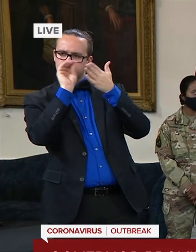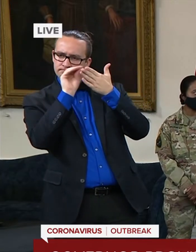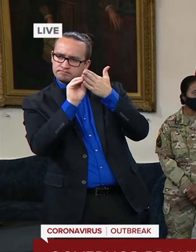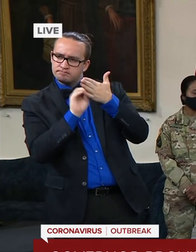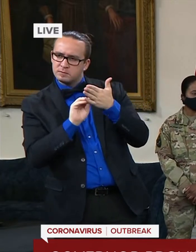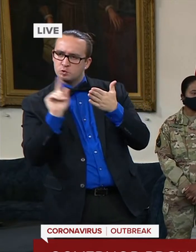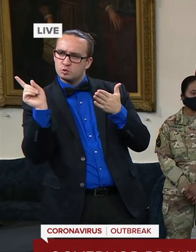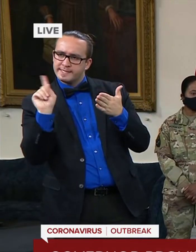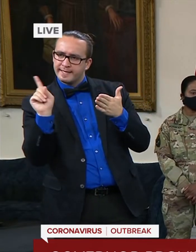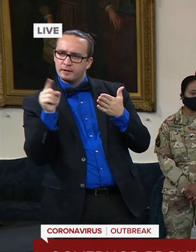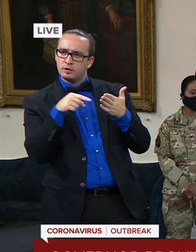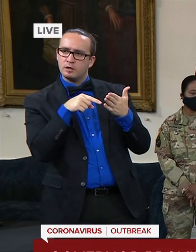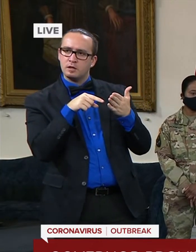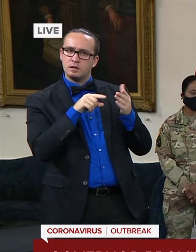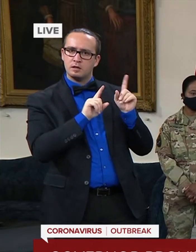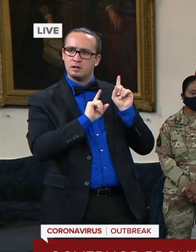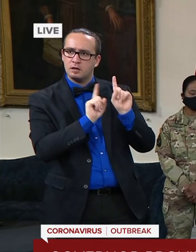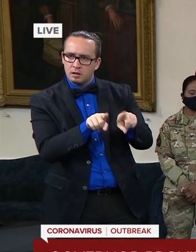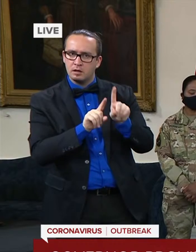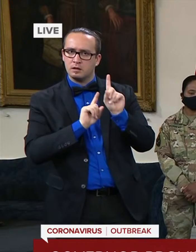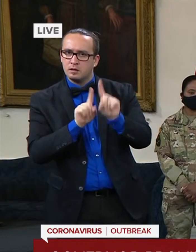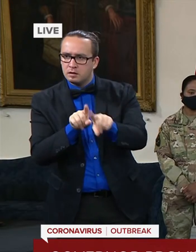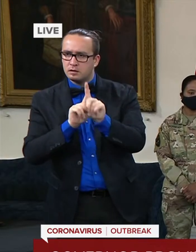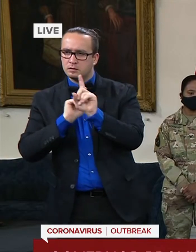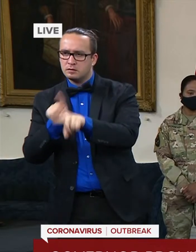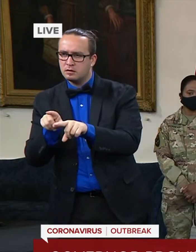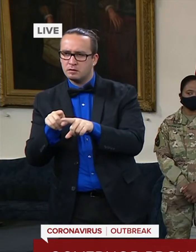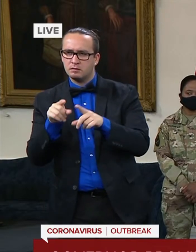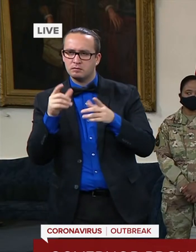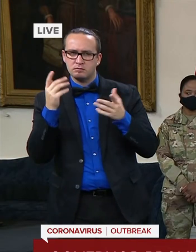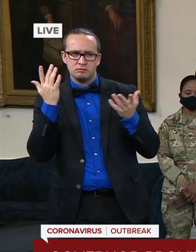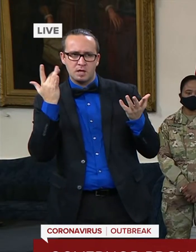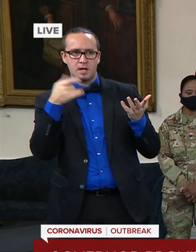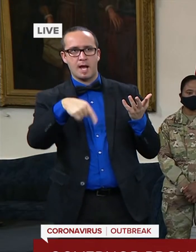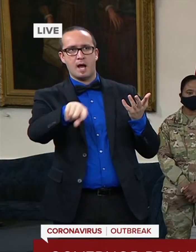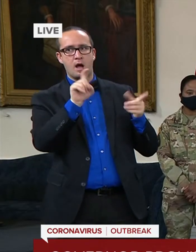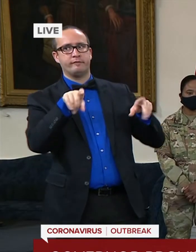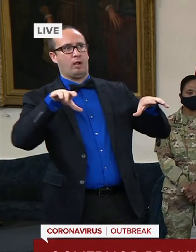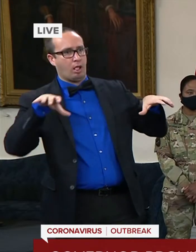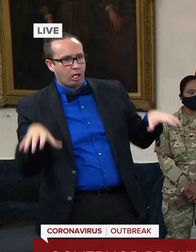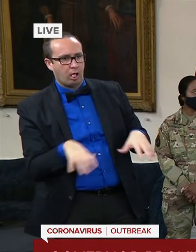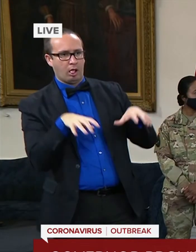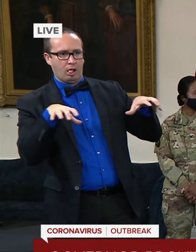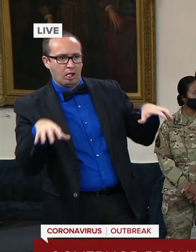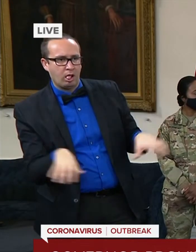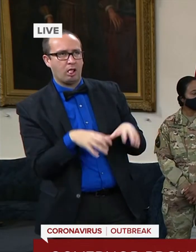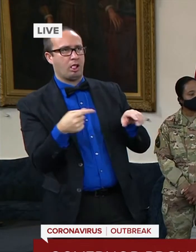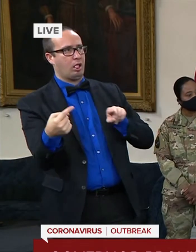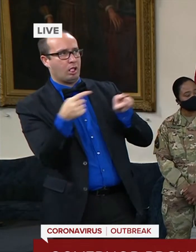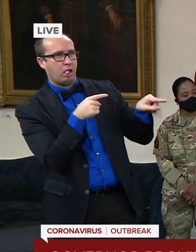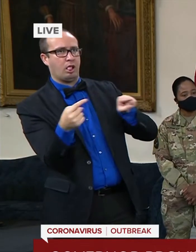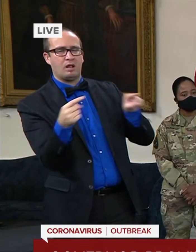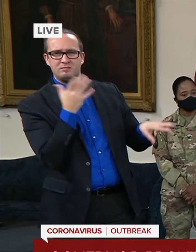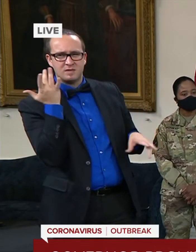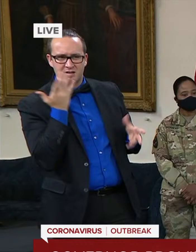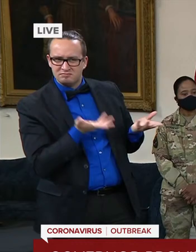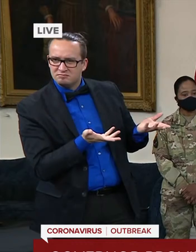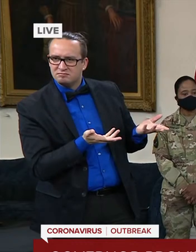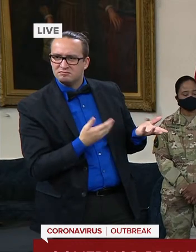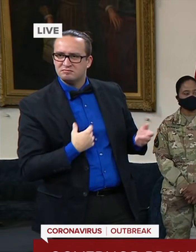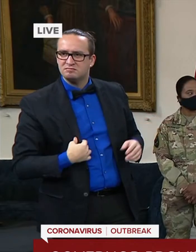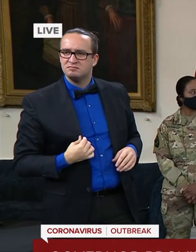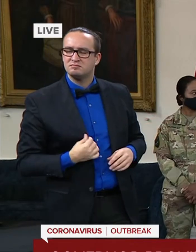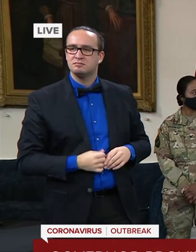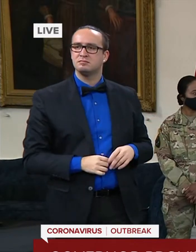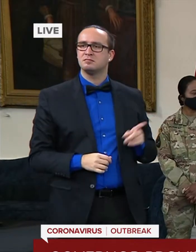the process rather than making community churches and other groups reach out to the state? Yeah, we're actually doing